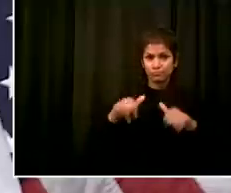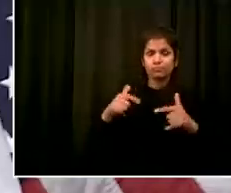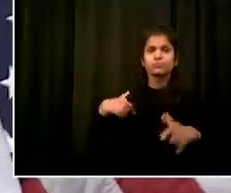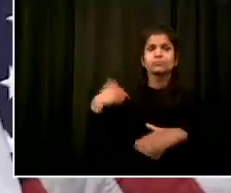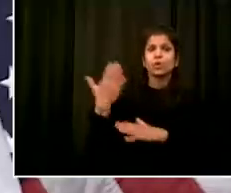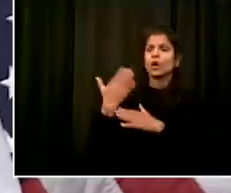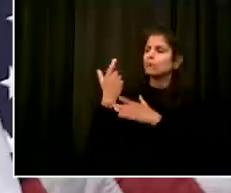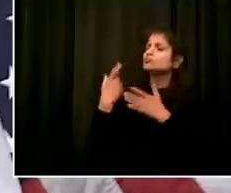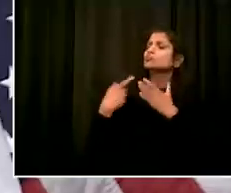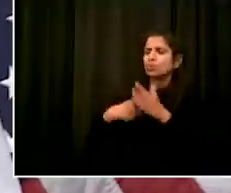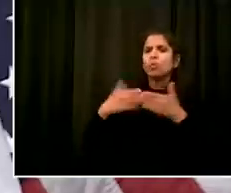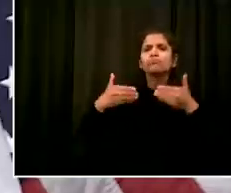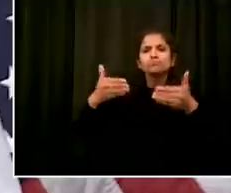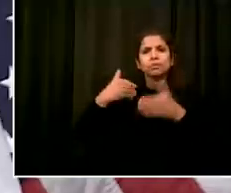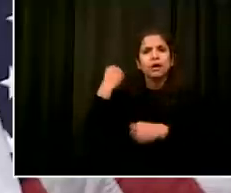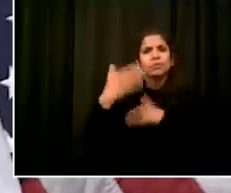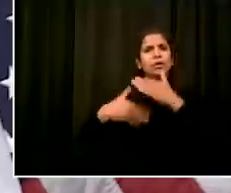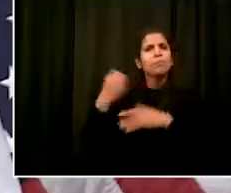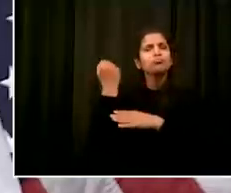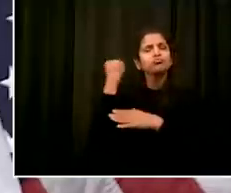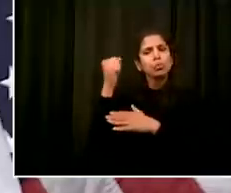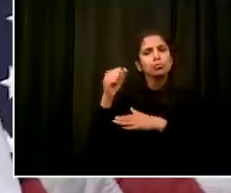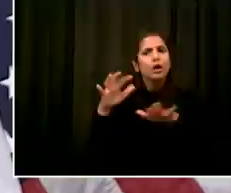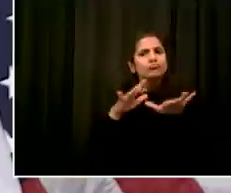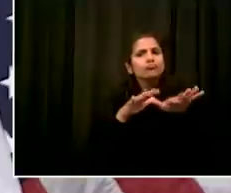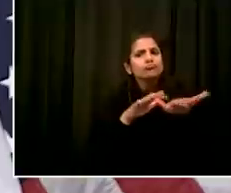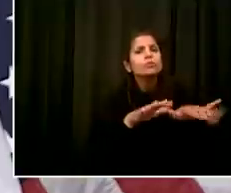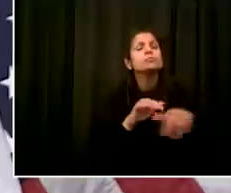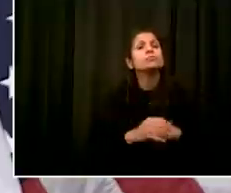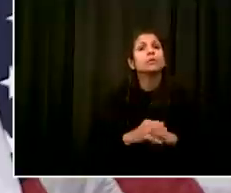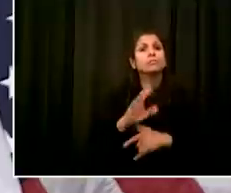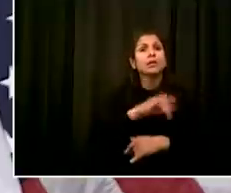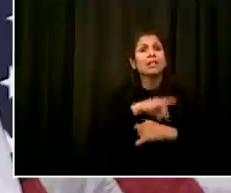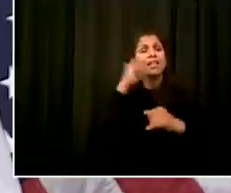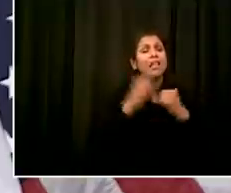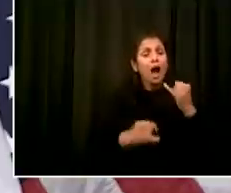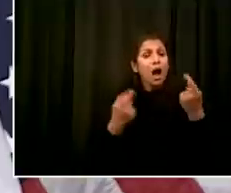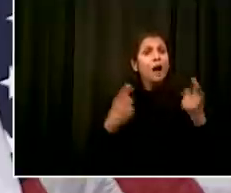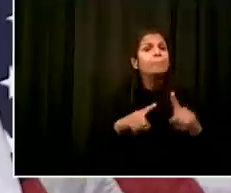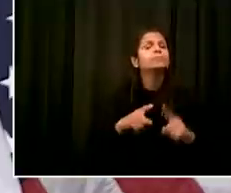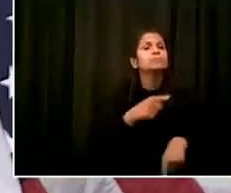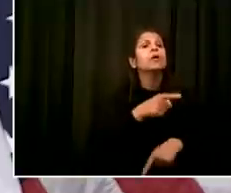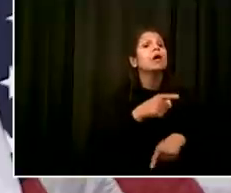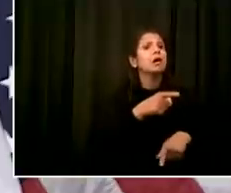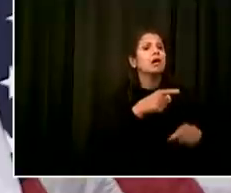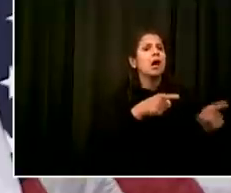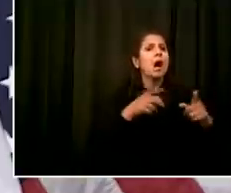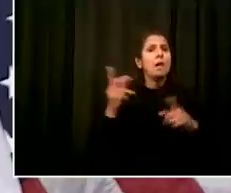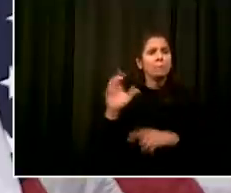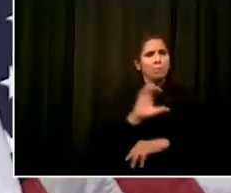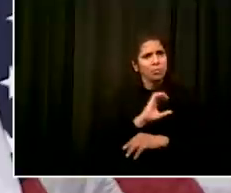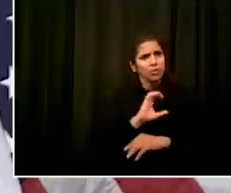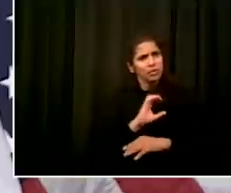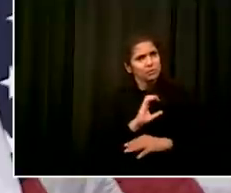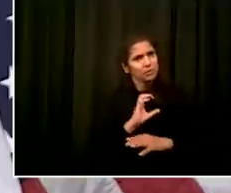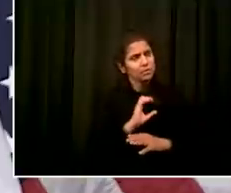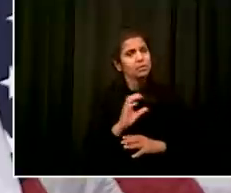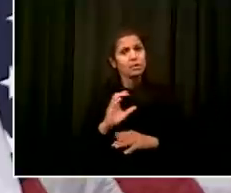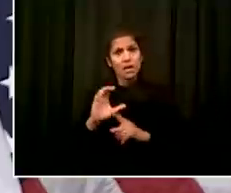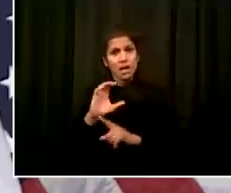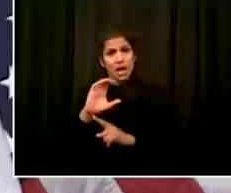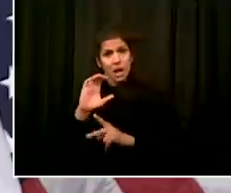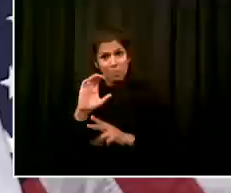99%. They recognized the police as their fellow, not only human beings, but their fellow working people wanting